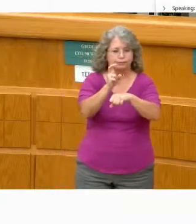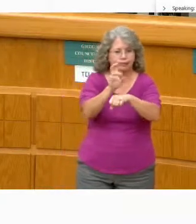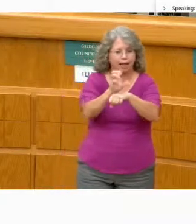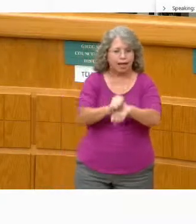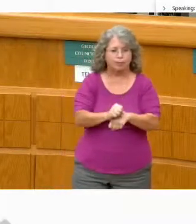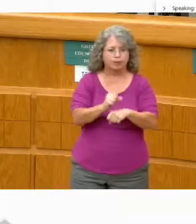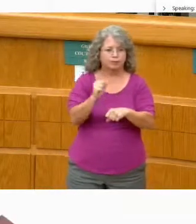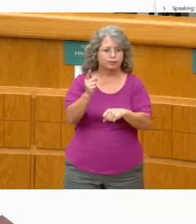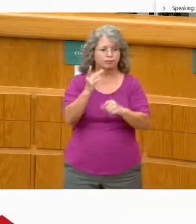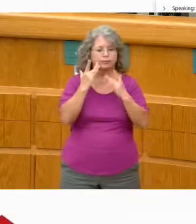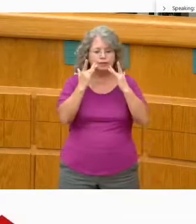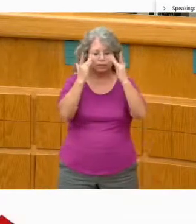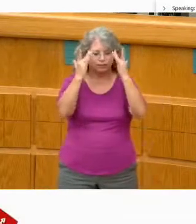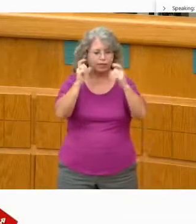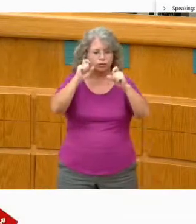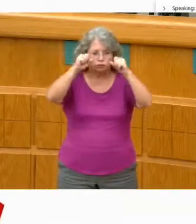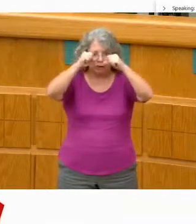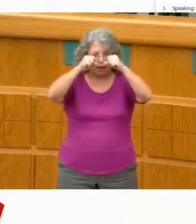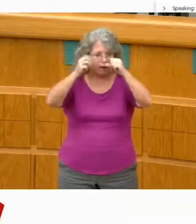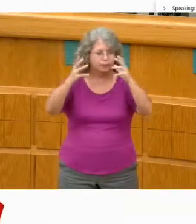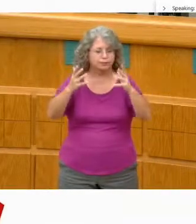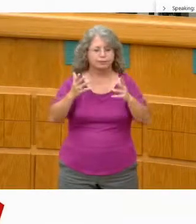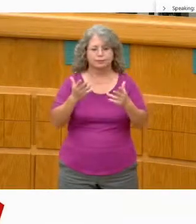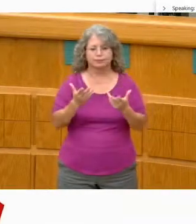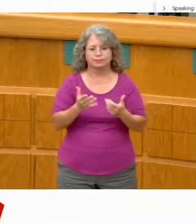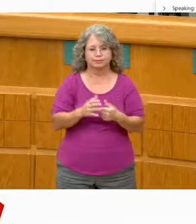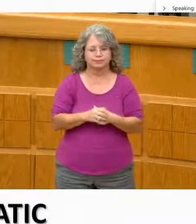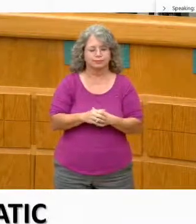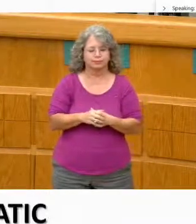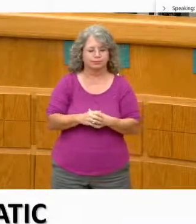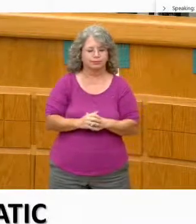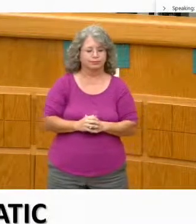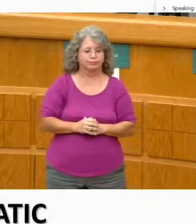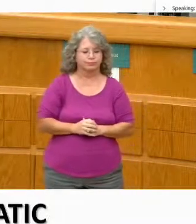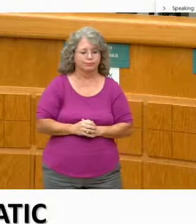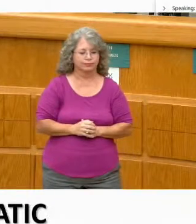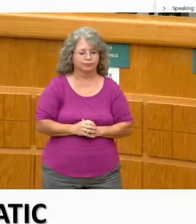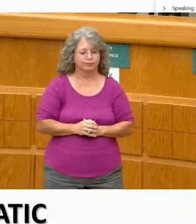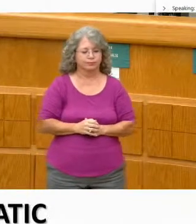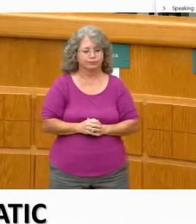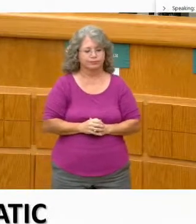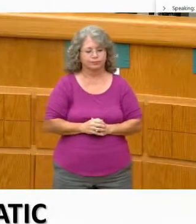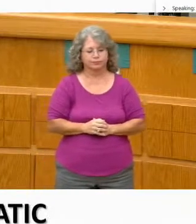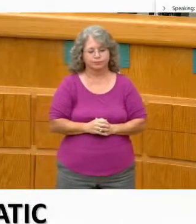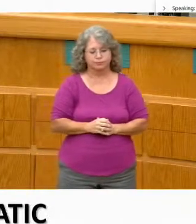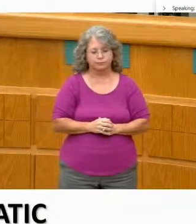our eyes every once in a while or touch our faces. It's about impossible for us to do.